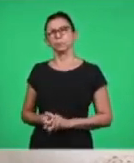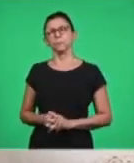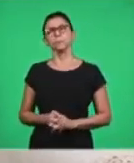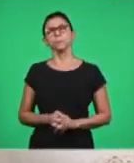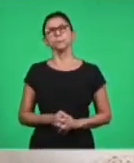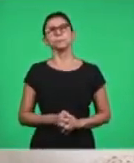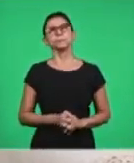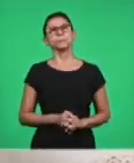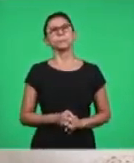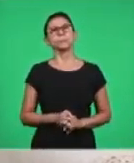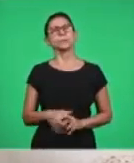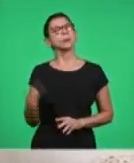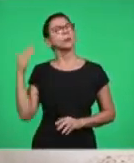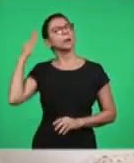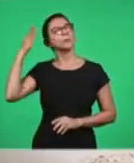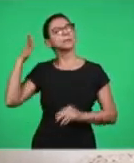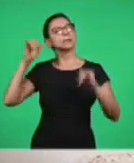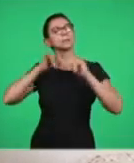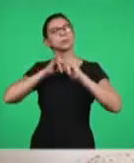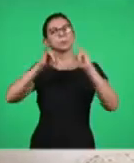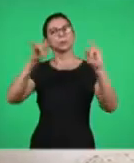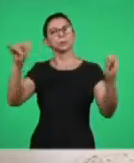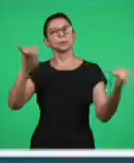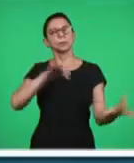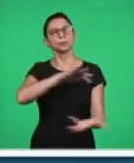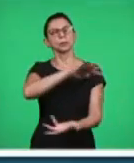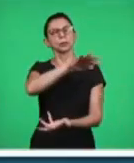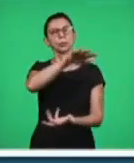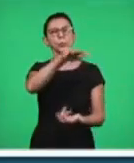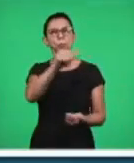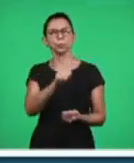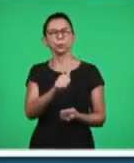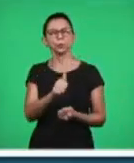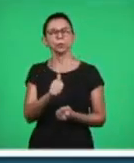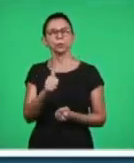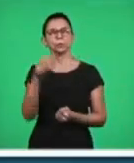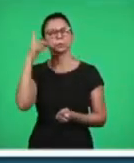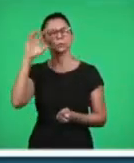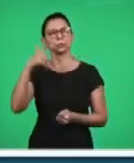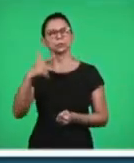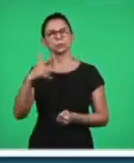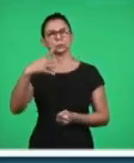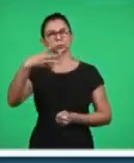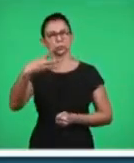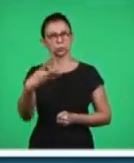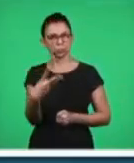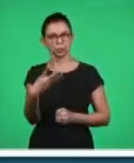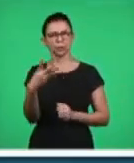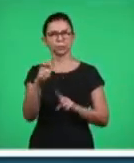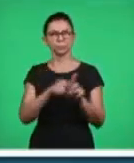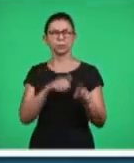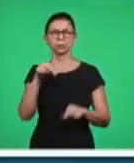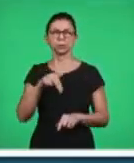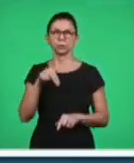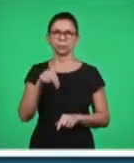Which were the objectives of the message that was proclaimed to the world on the 24th of November in